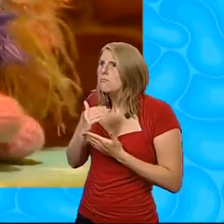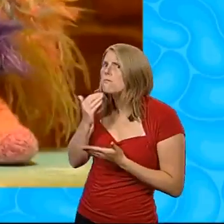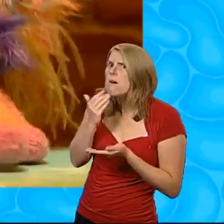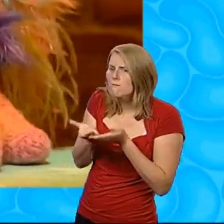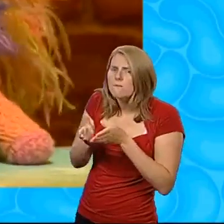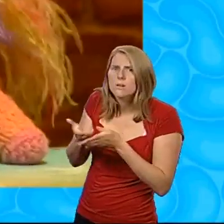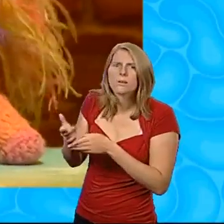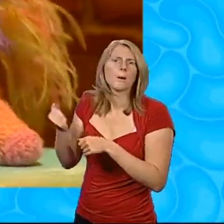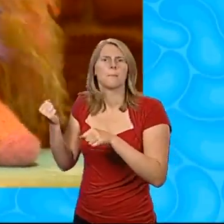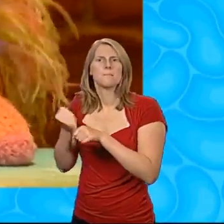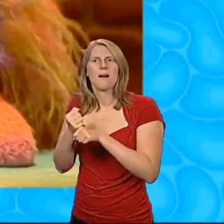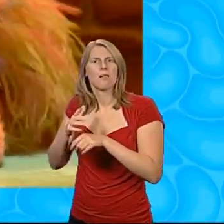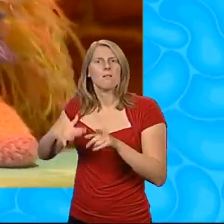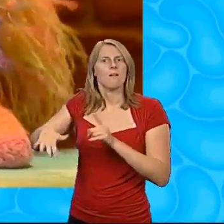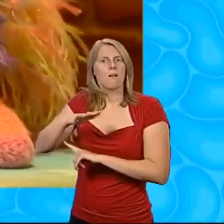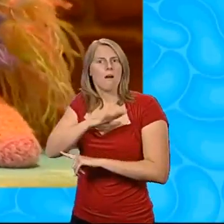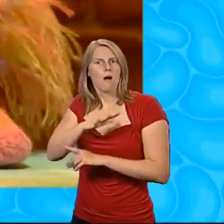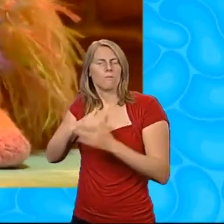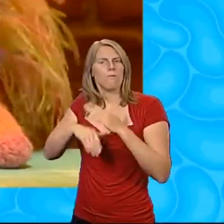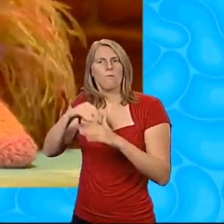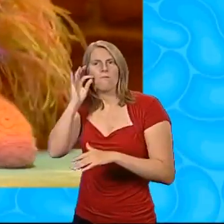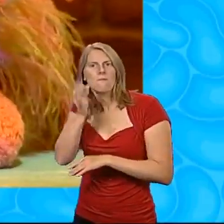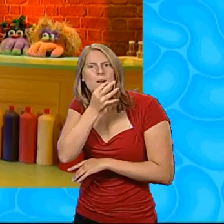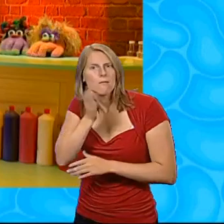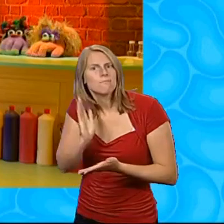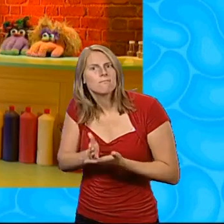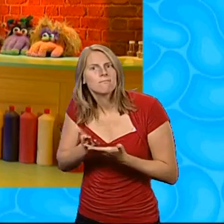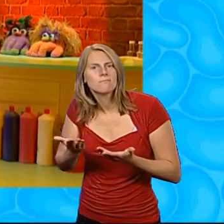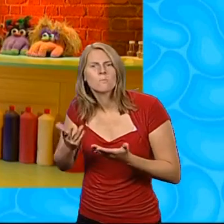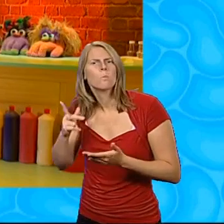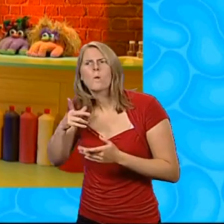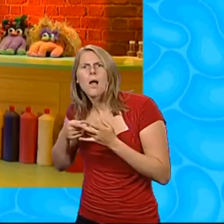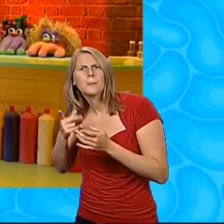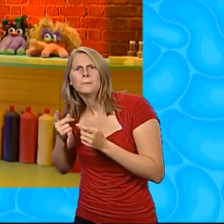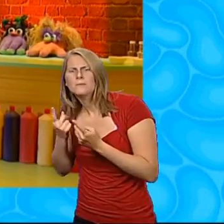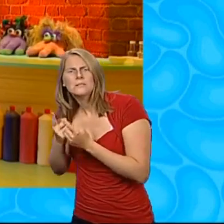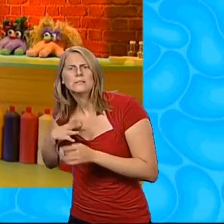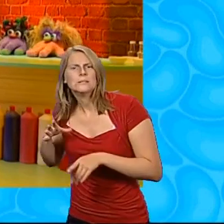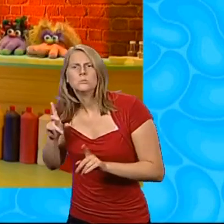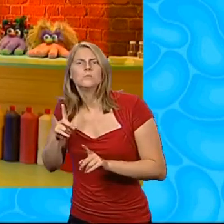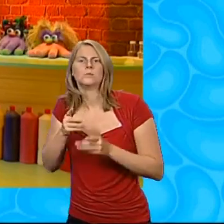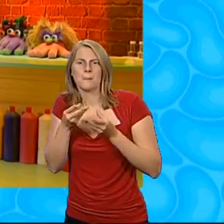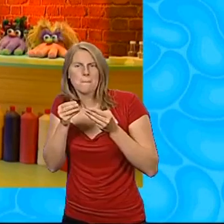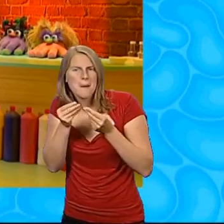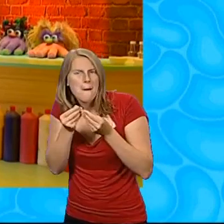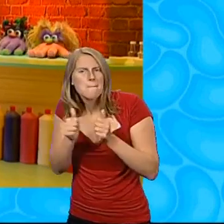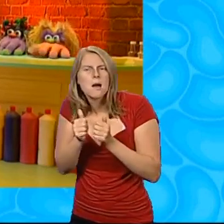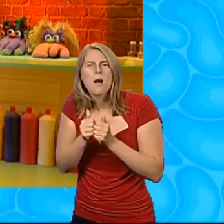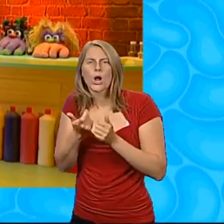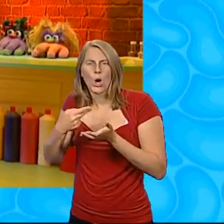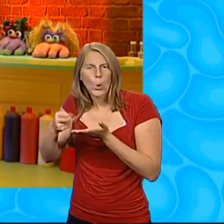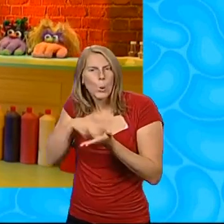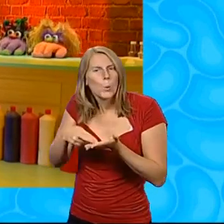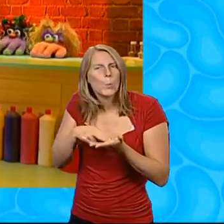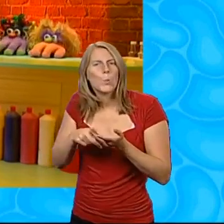make a whole garden! Oh, what other its and bits do we need? Well, we just need some tissue paper and some glue and some straws and some